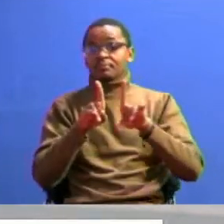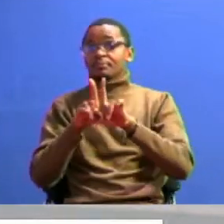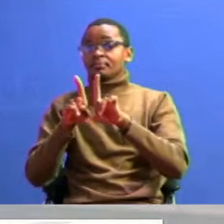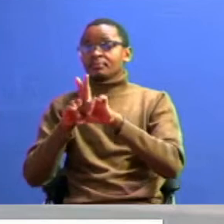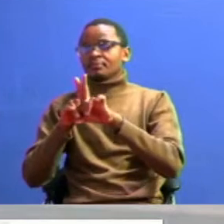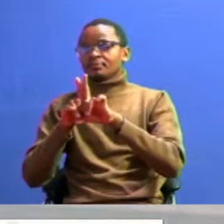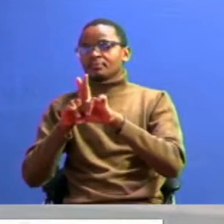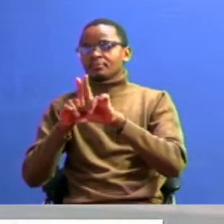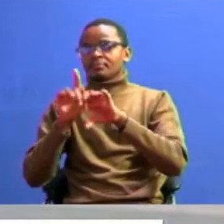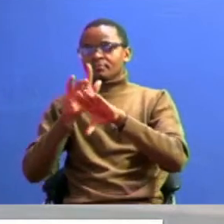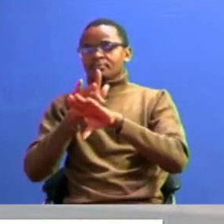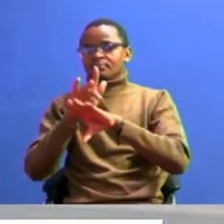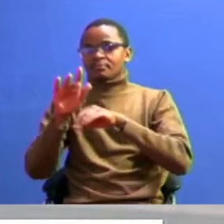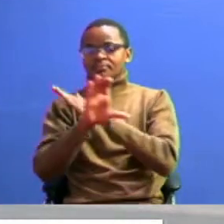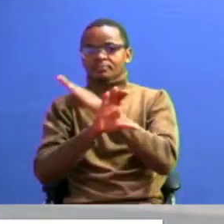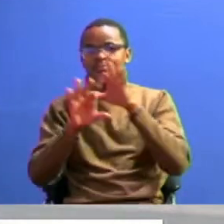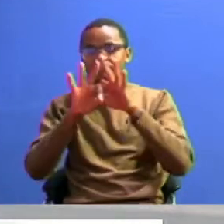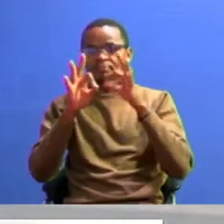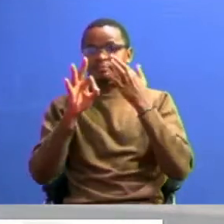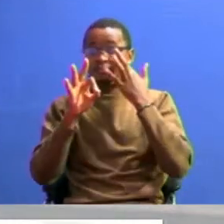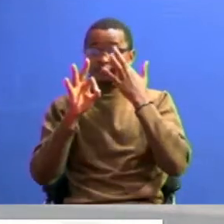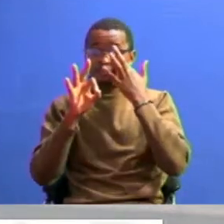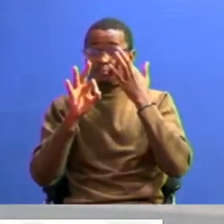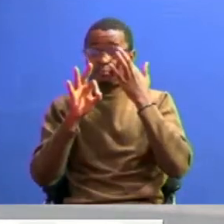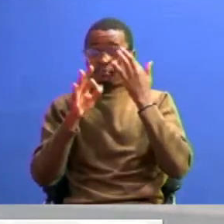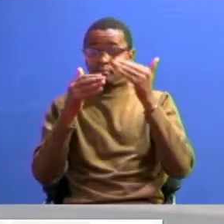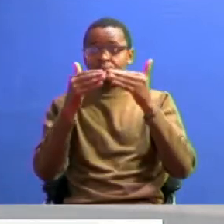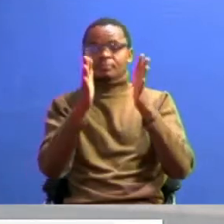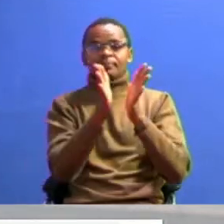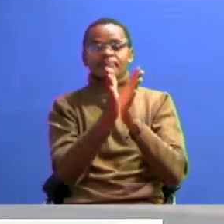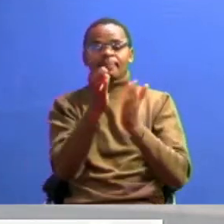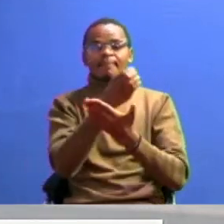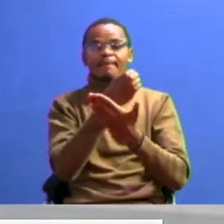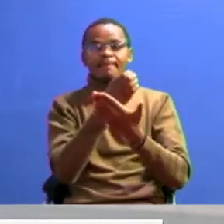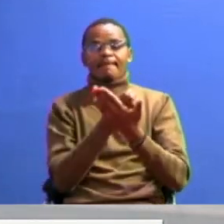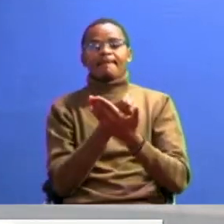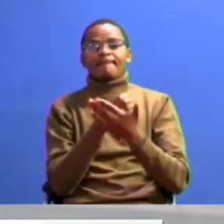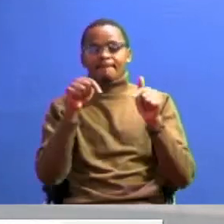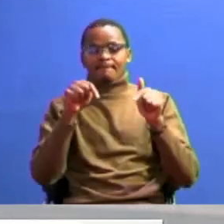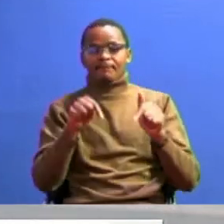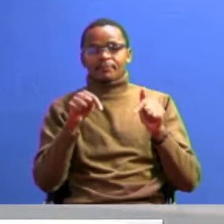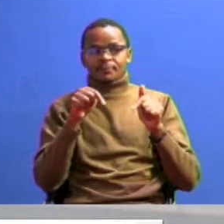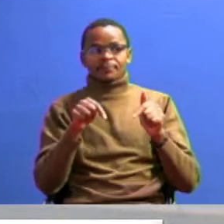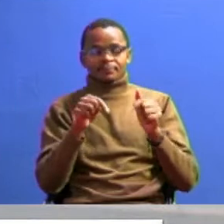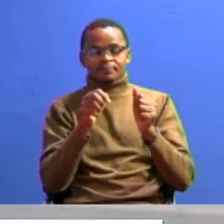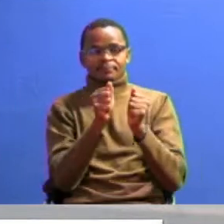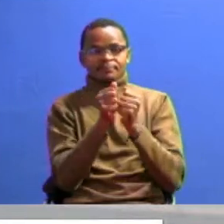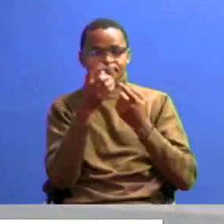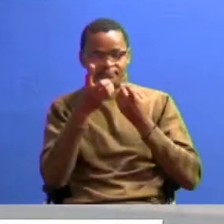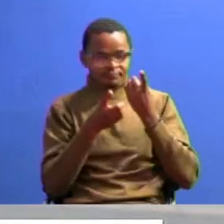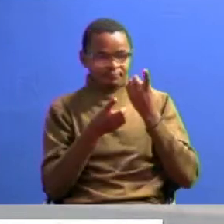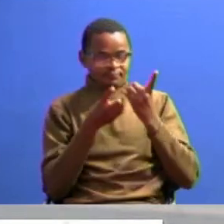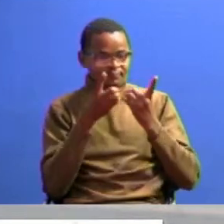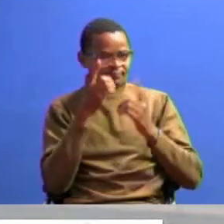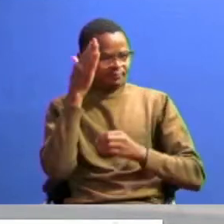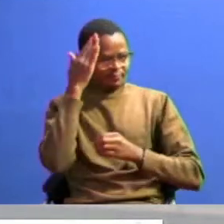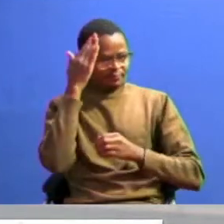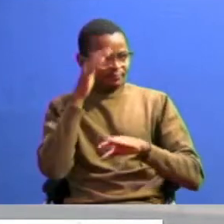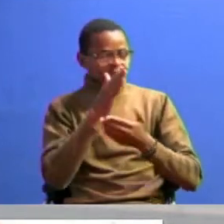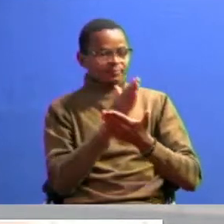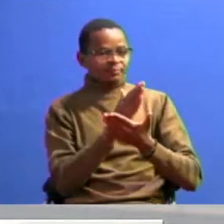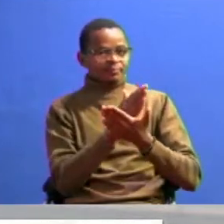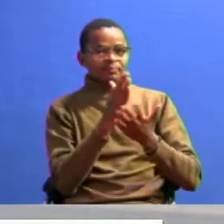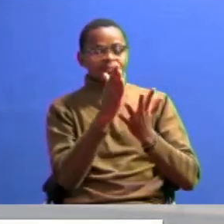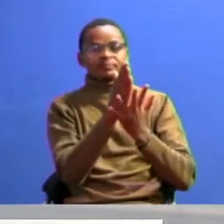ripple effect across families, communities, and even economies. Today, we delve into a discussion to find out the